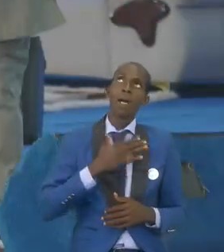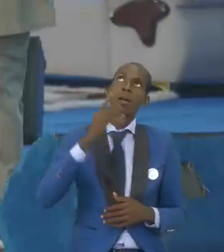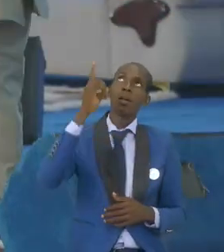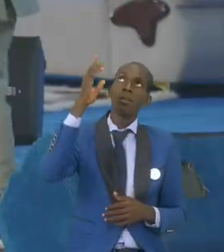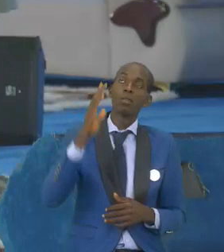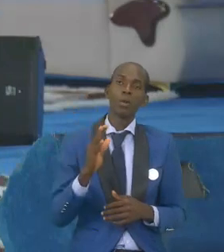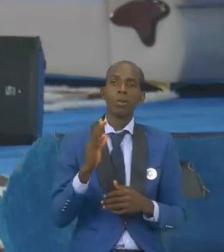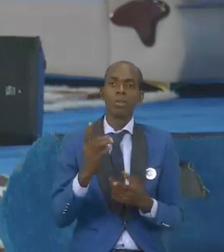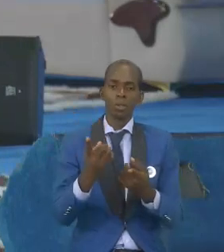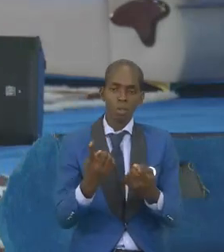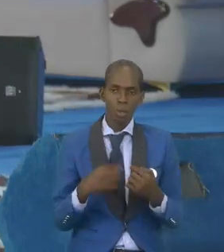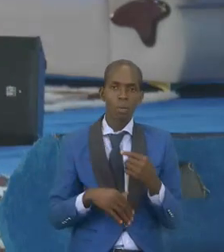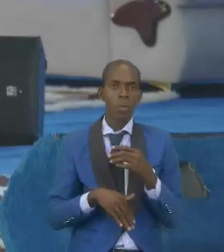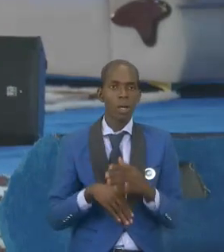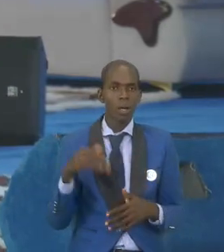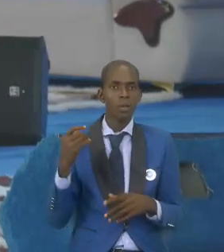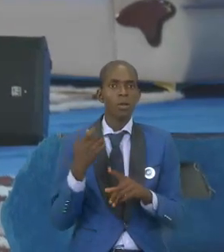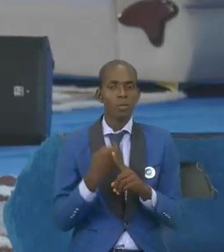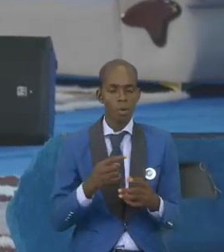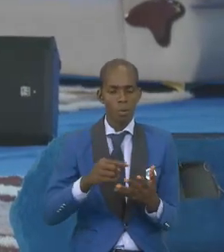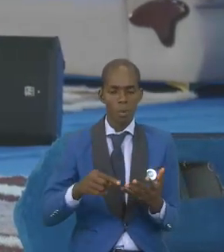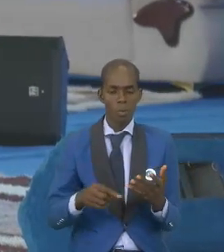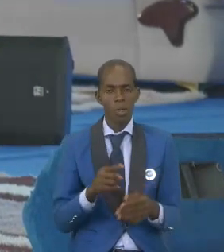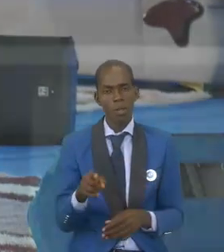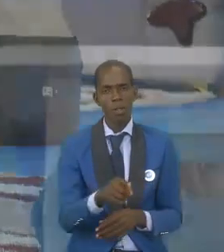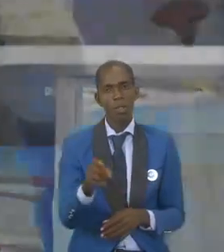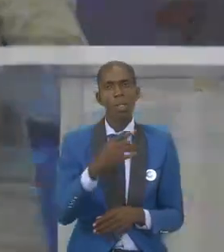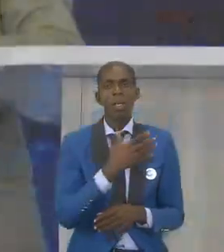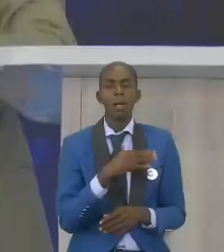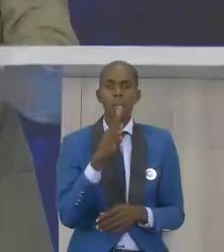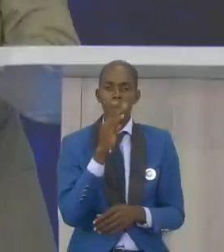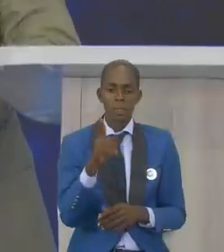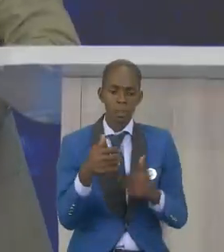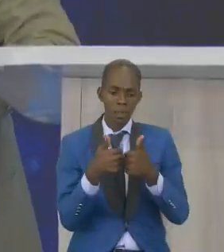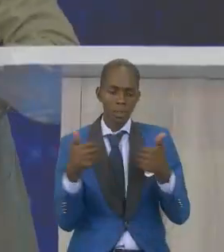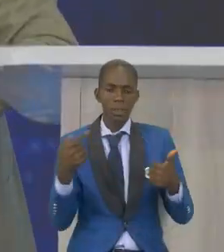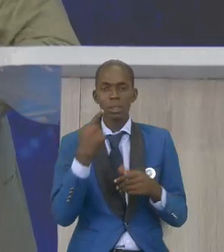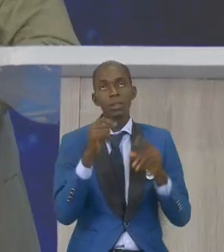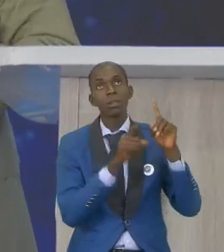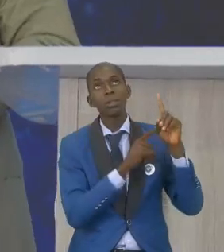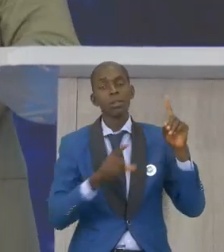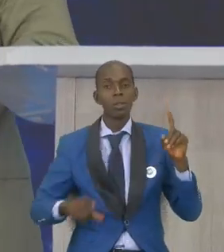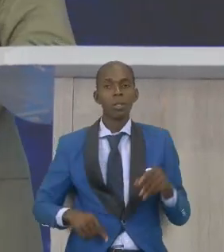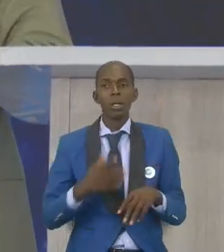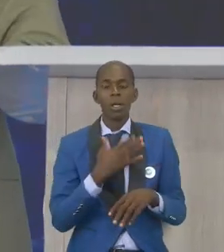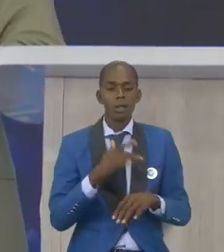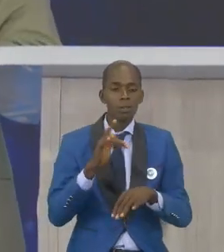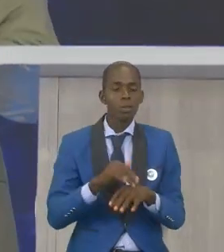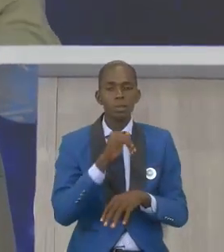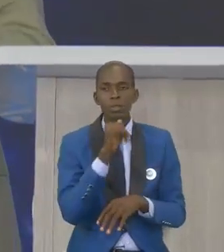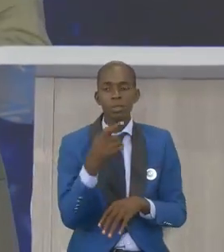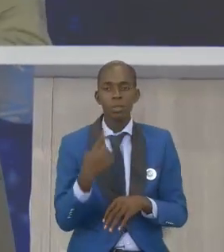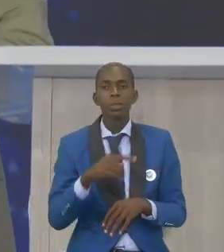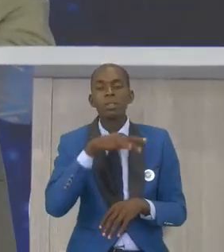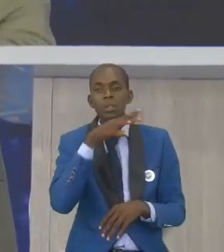come out from among them and be ye separate, says the Lord, and touch not the